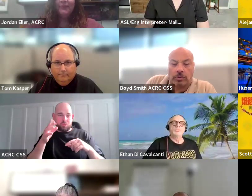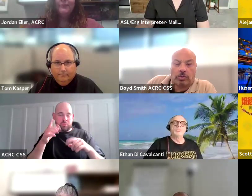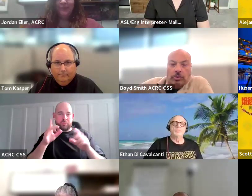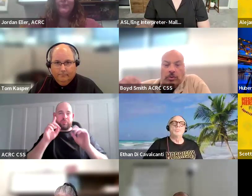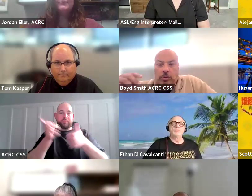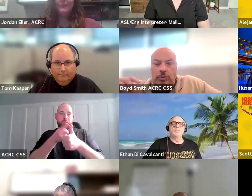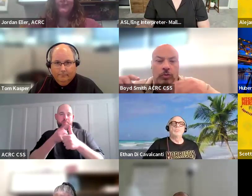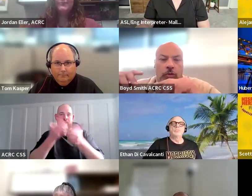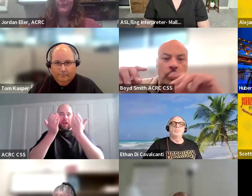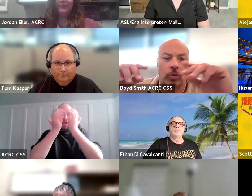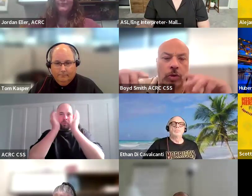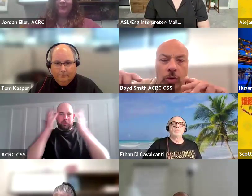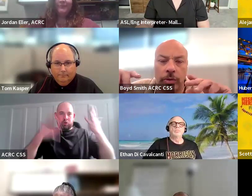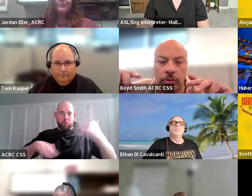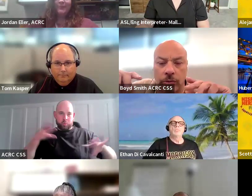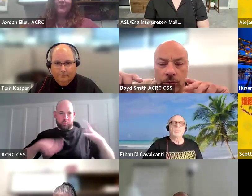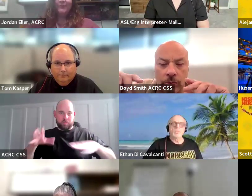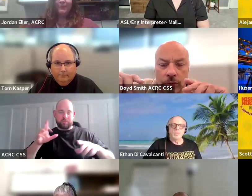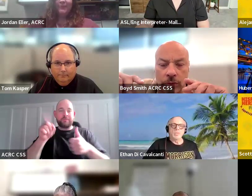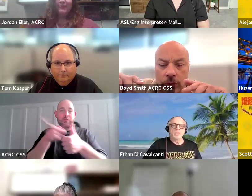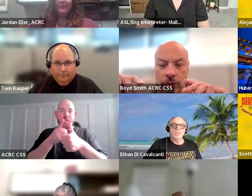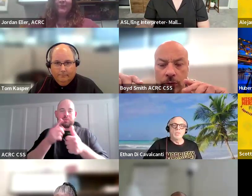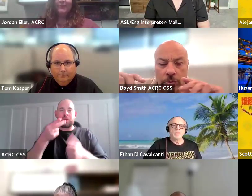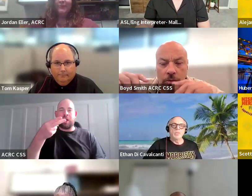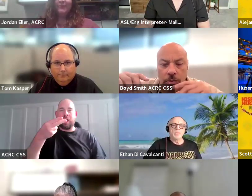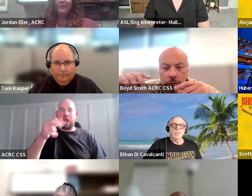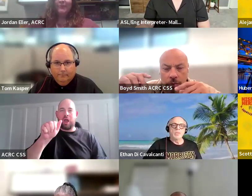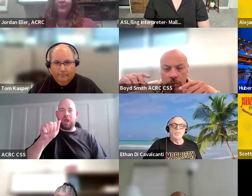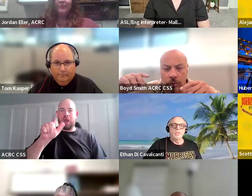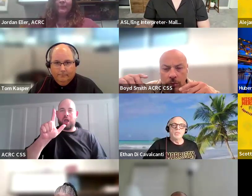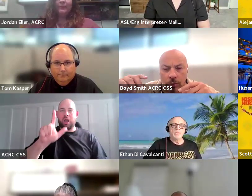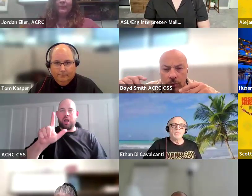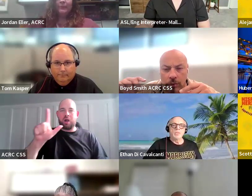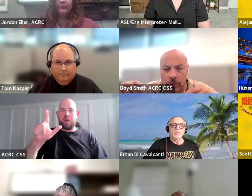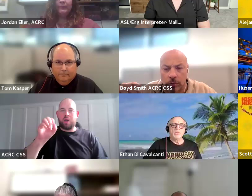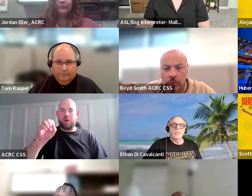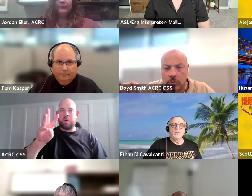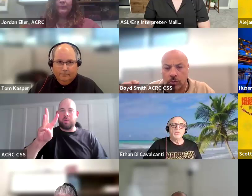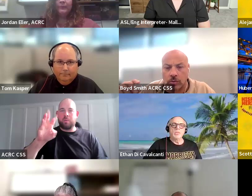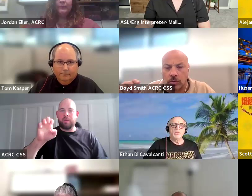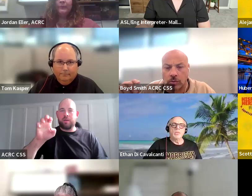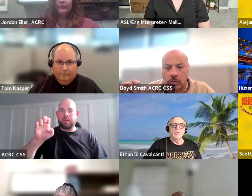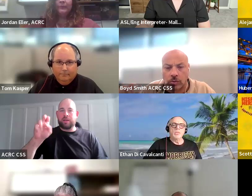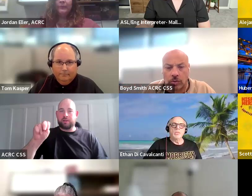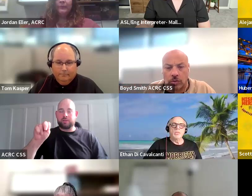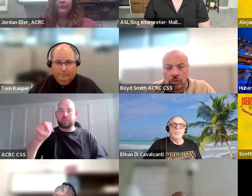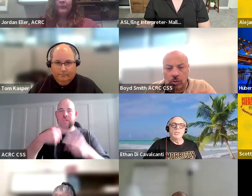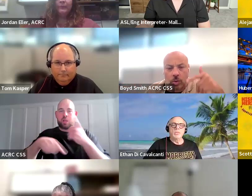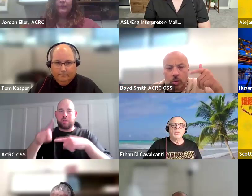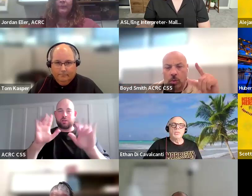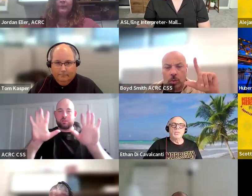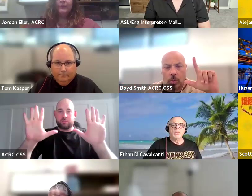Okay, we ready to learn the signs of the week? So that first one, Halloween costume. So the first word there is